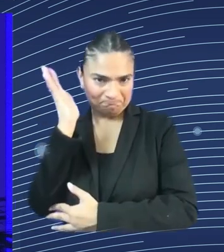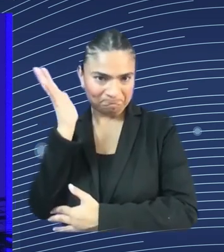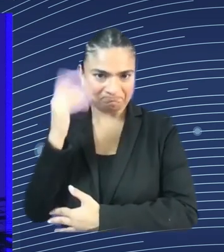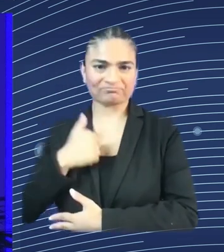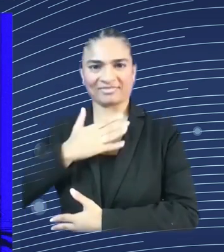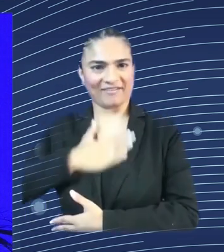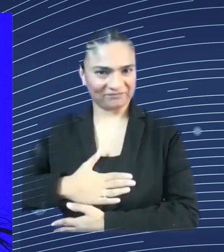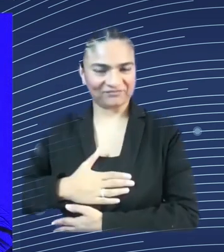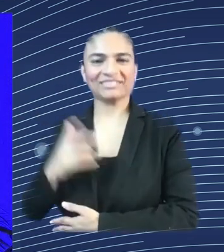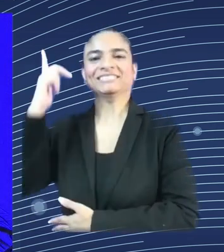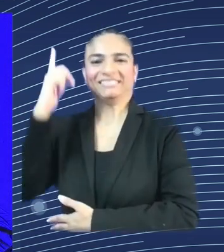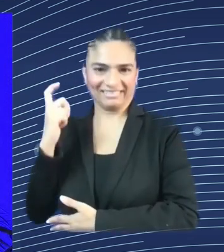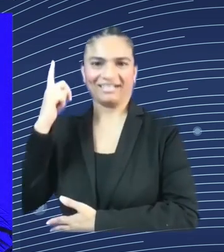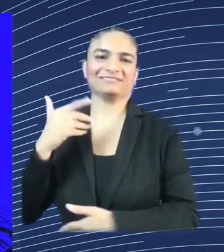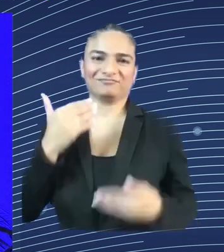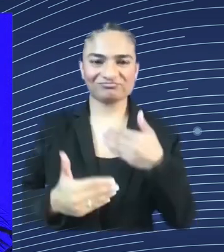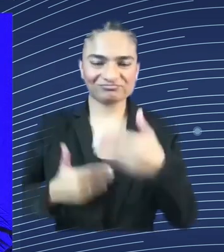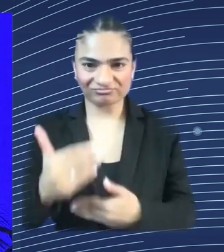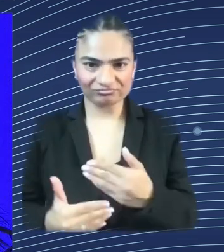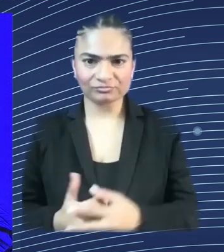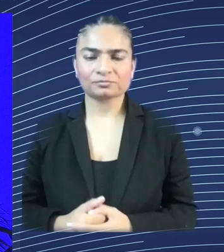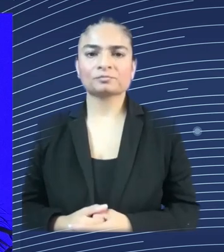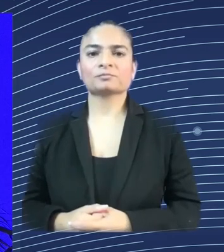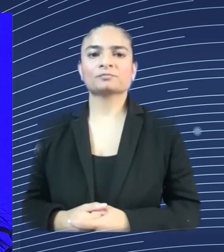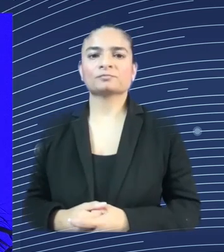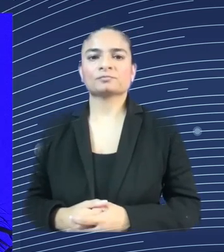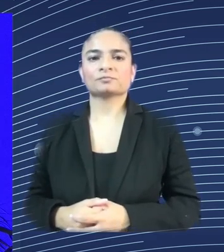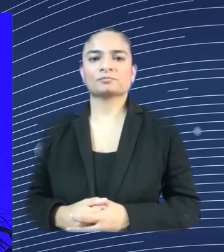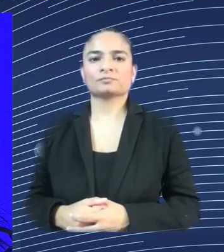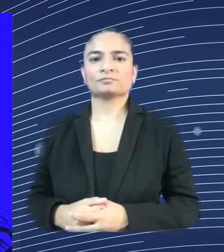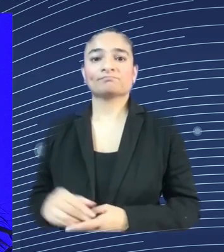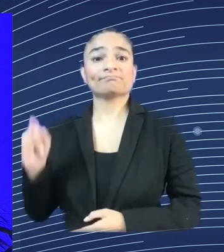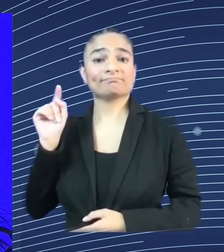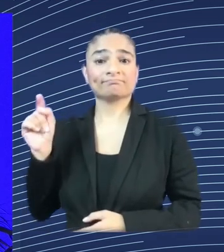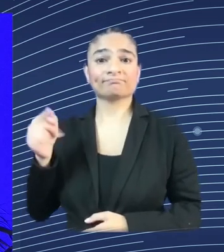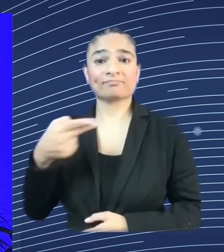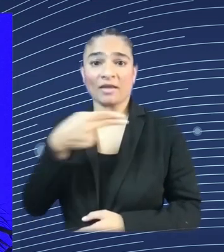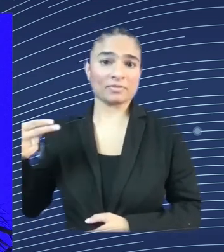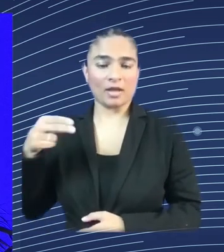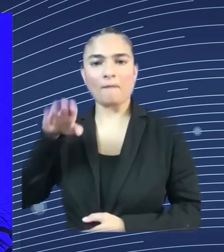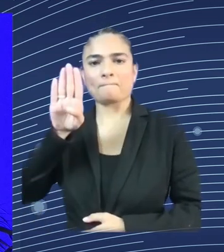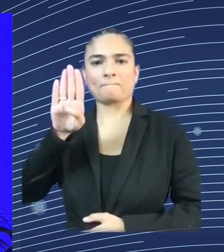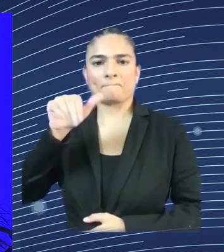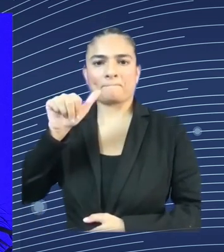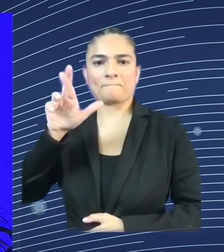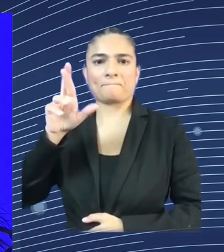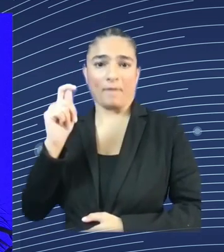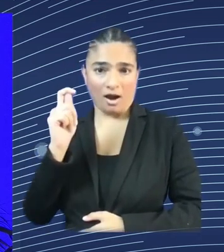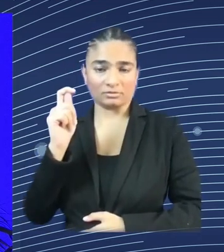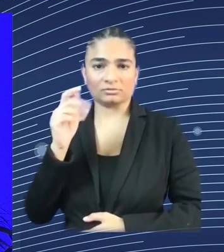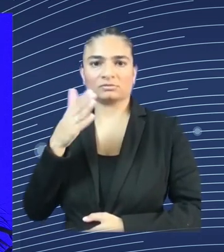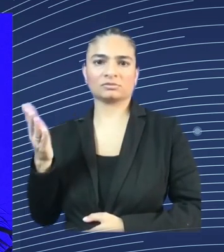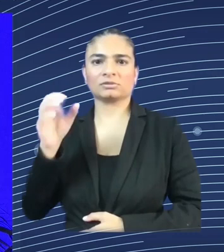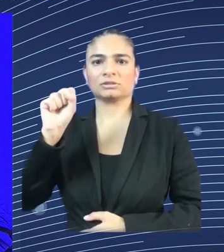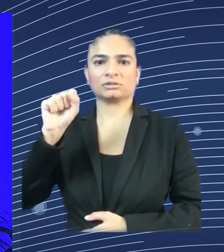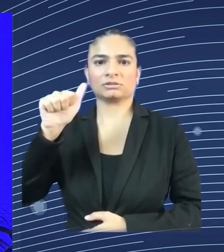SIUD, the Social Information Investigation Service here in Belgium, a renowned expert in his field. We're very happy he has